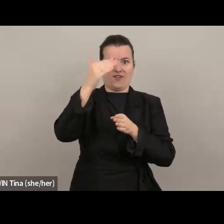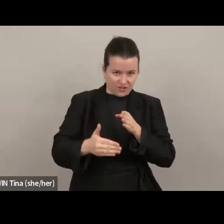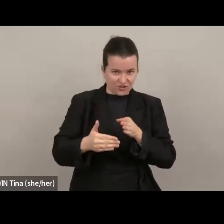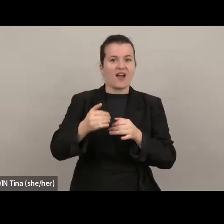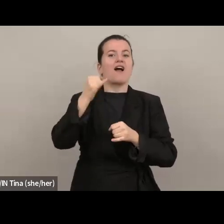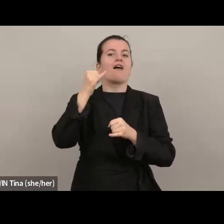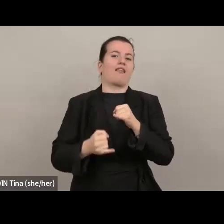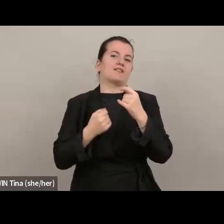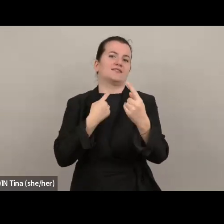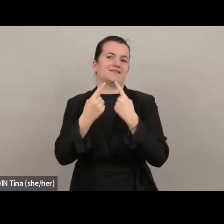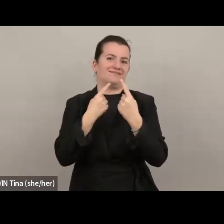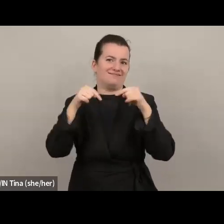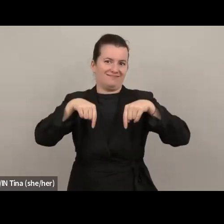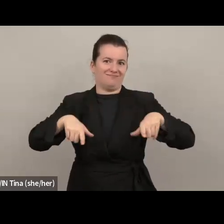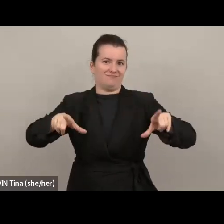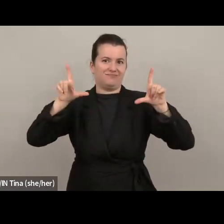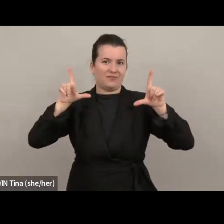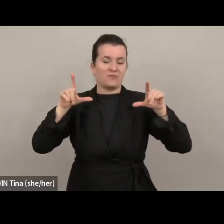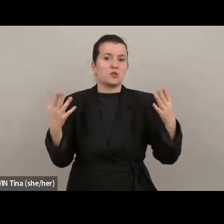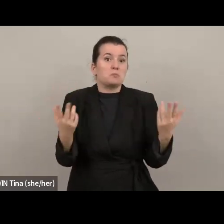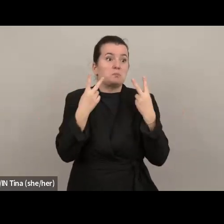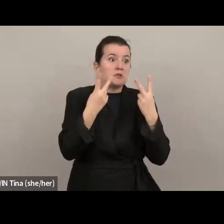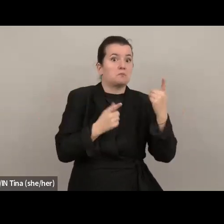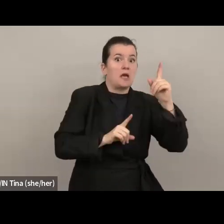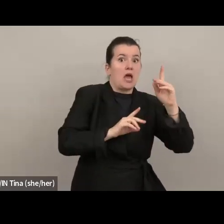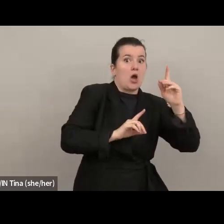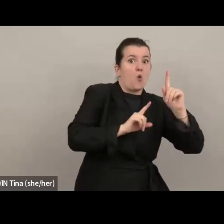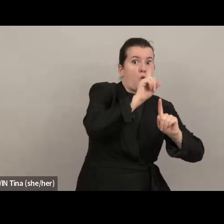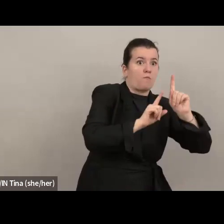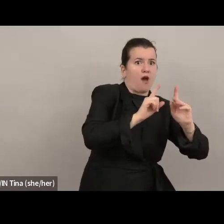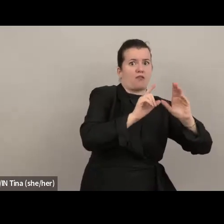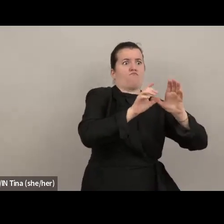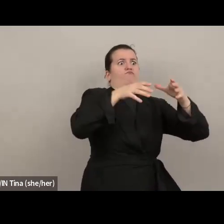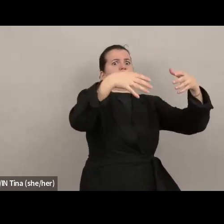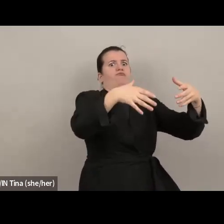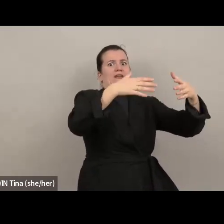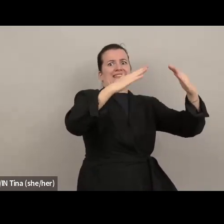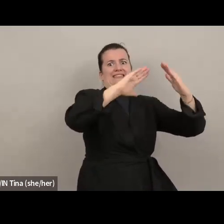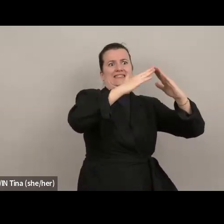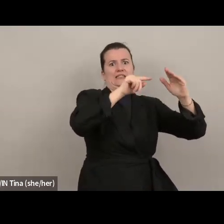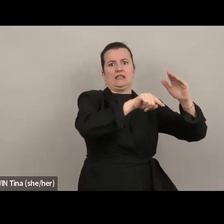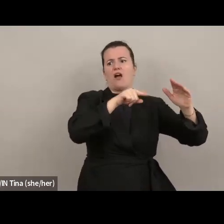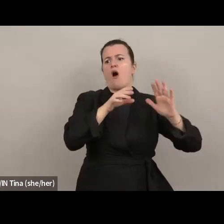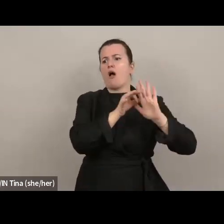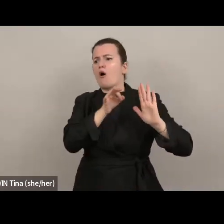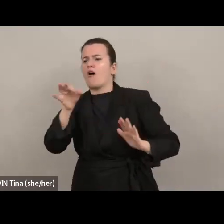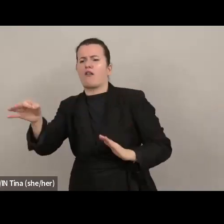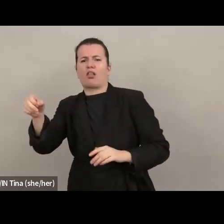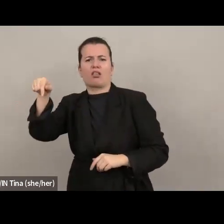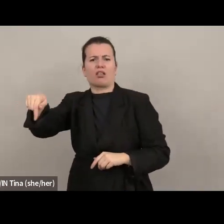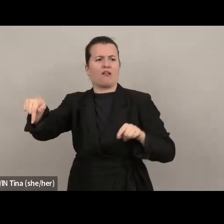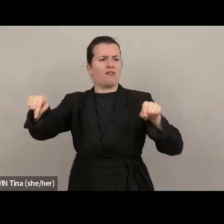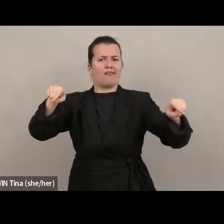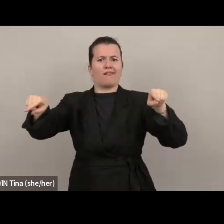digital accessibility on urban and rural livelihoods. And in particular, we're asking the question, how does urban bias